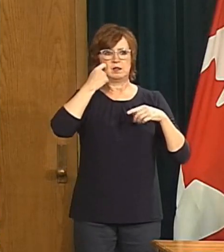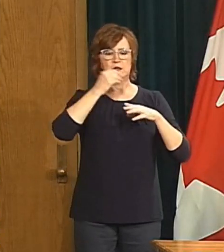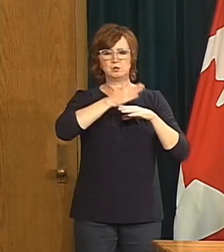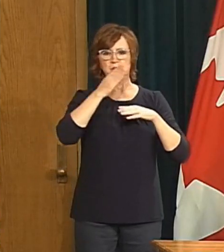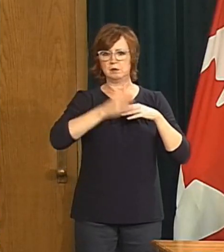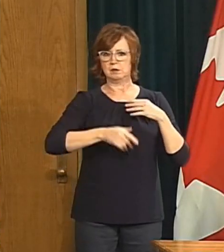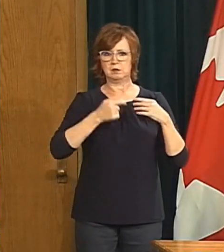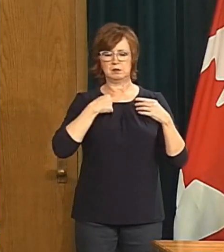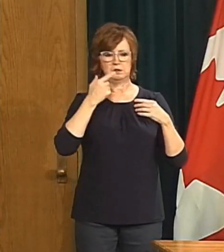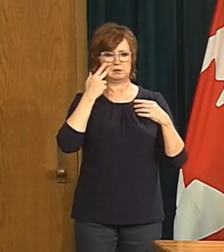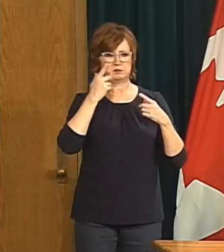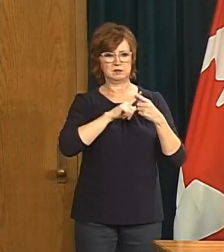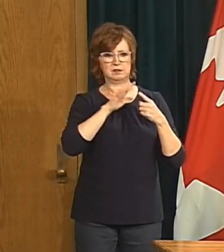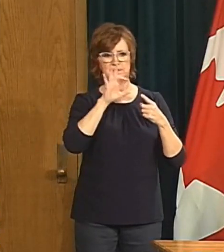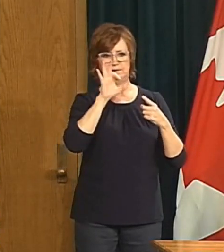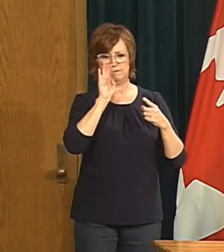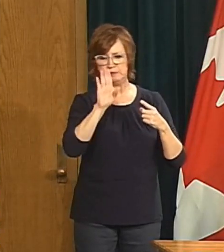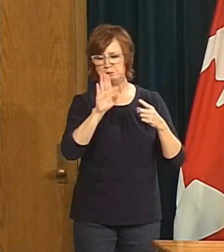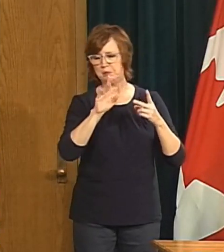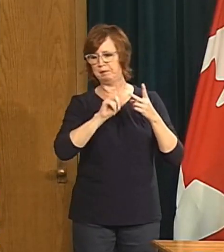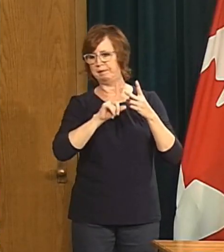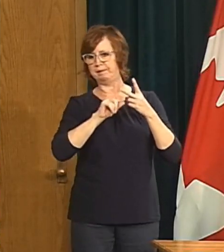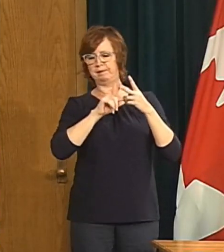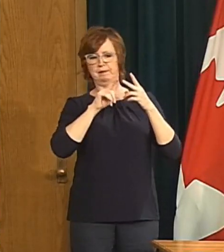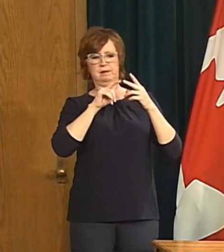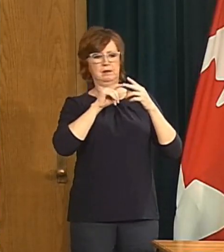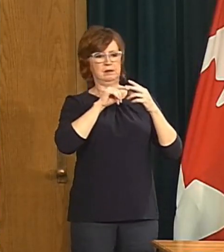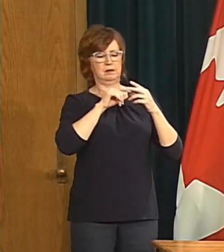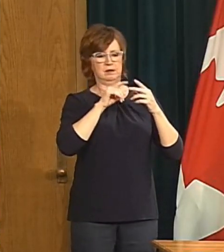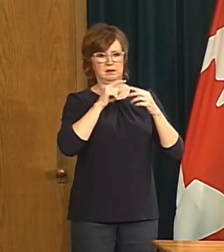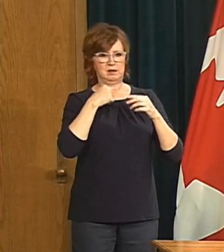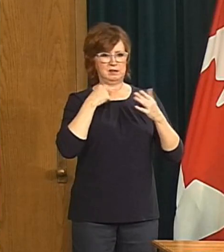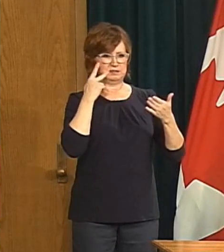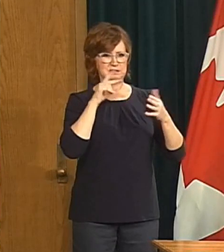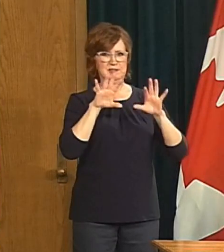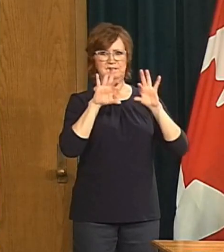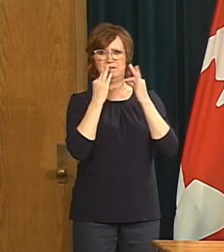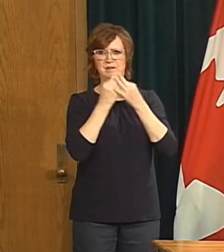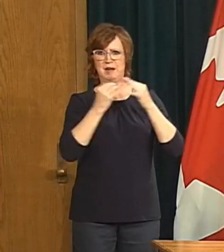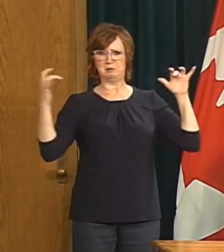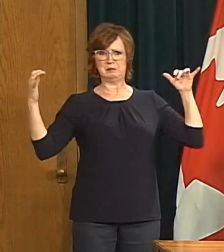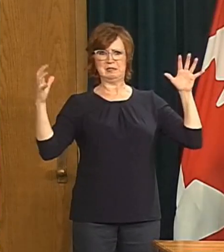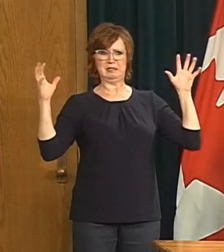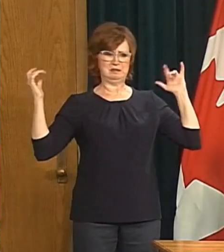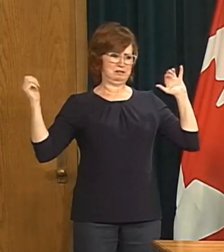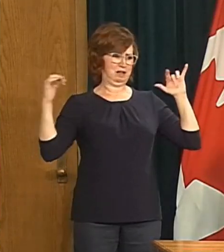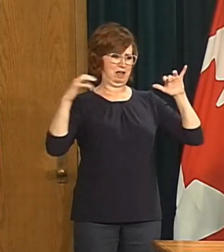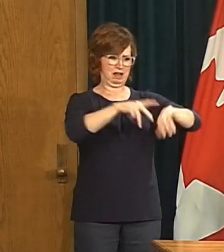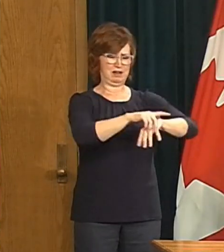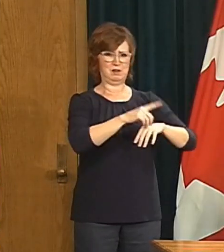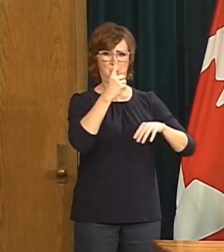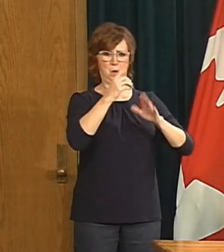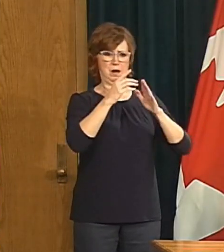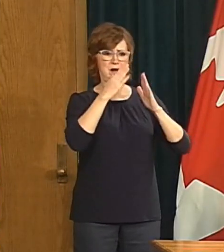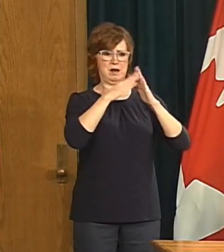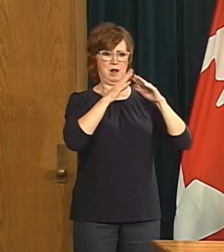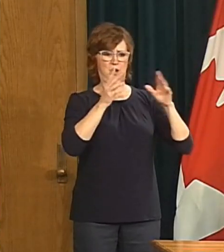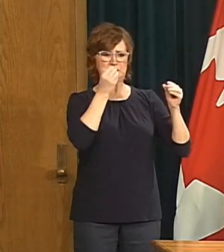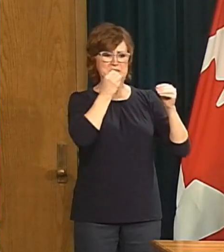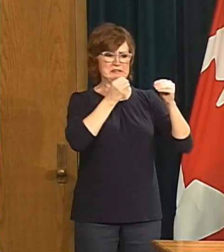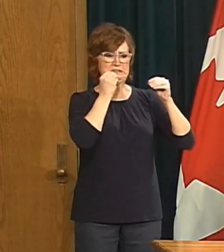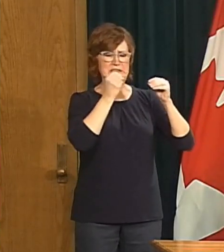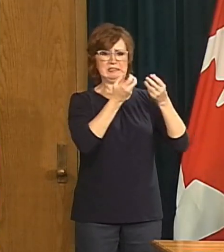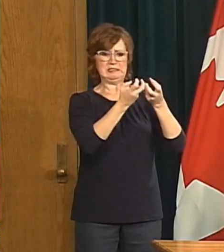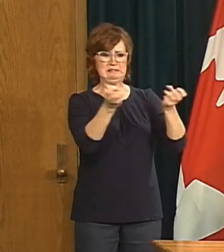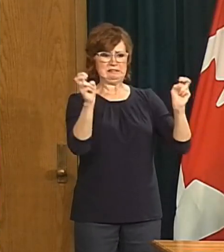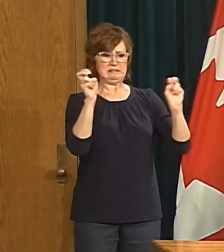full of reports of large family gatherings and such. Have you heard about that or seen any evidence of